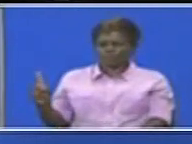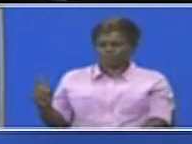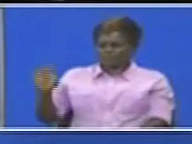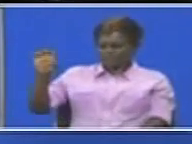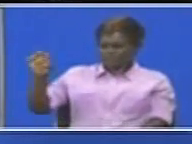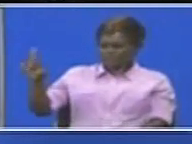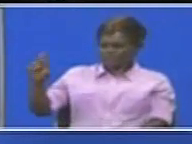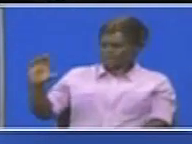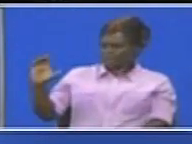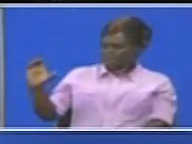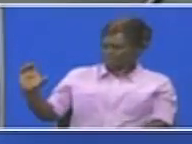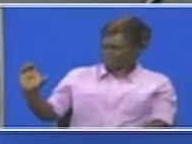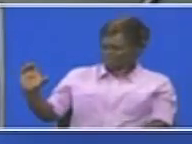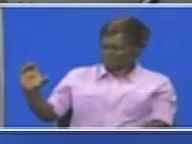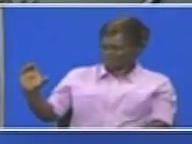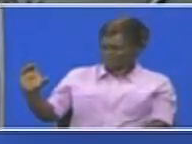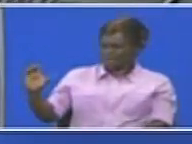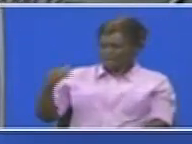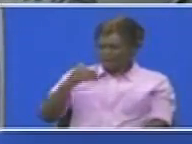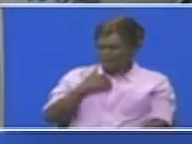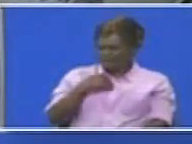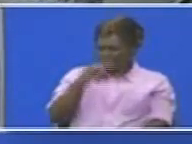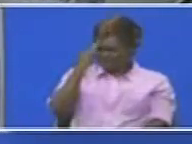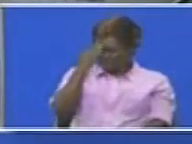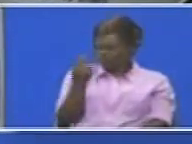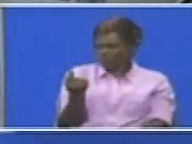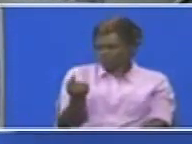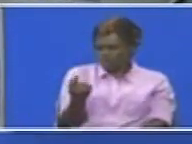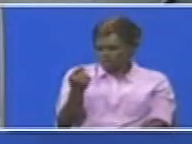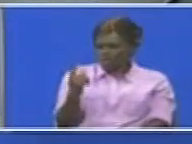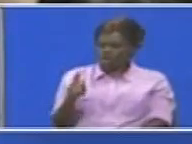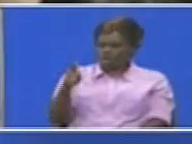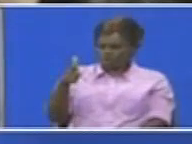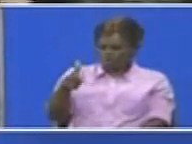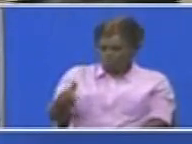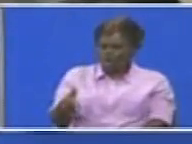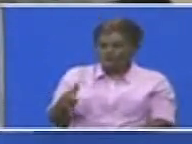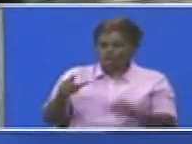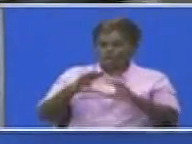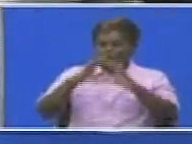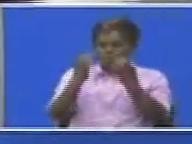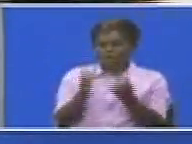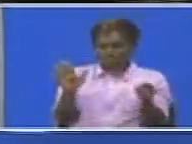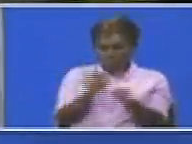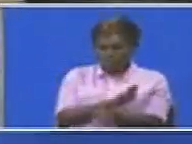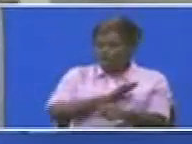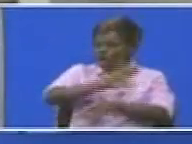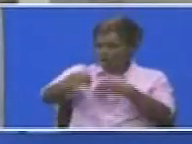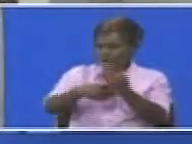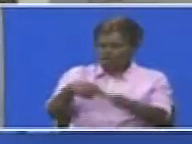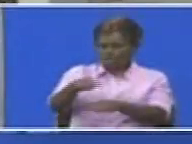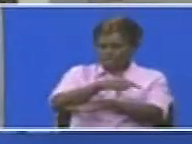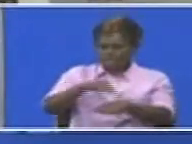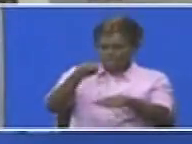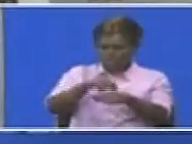ERC, however, has fears of massive dumping by leading oil producers in the world, noting that oil-producing nations had